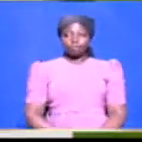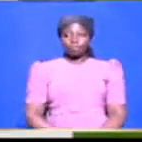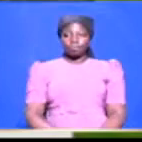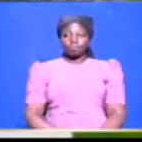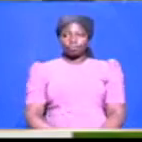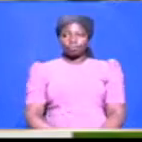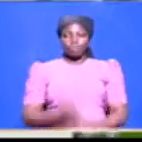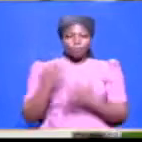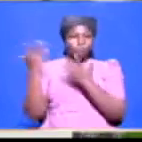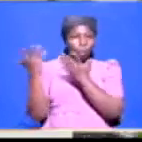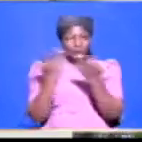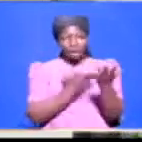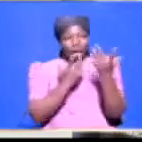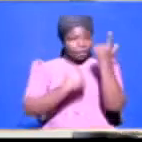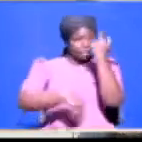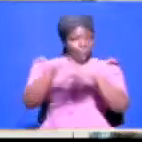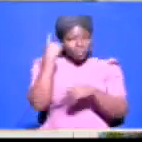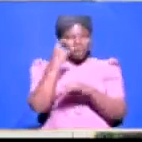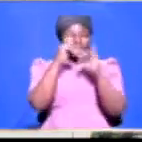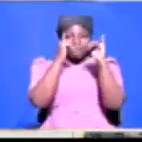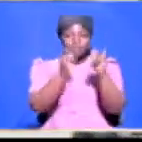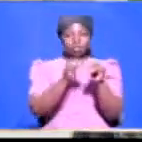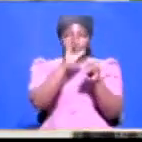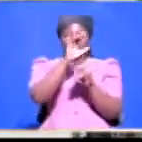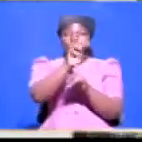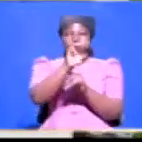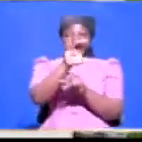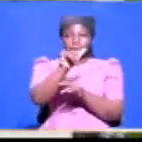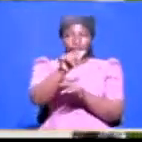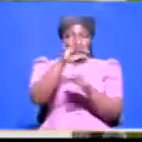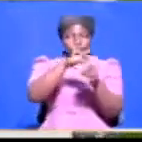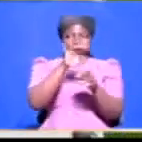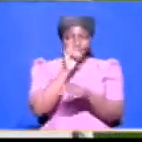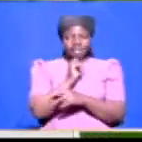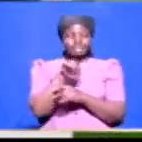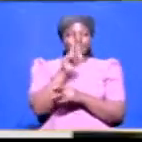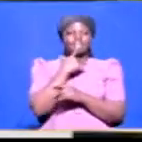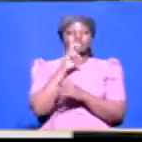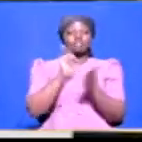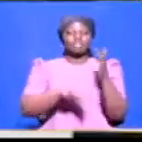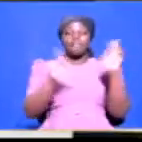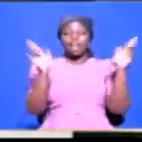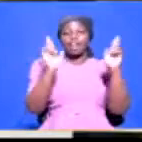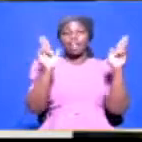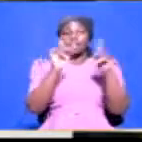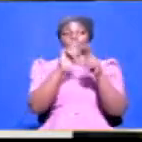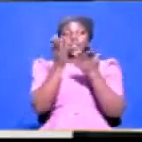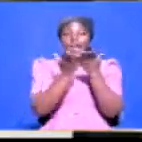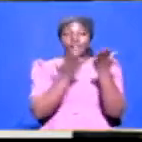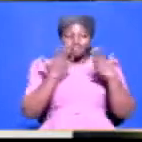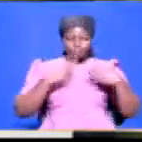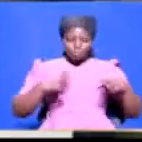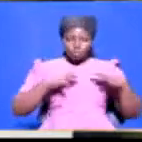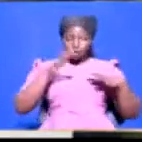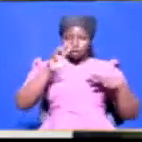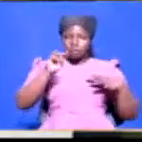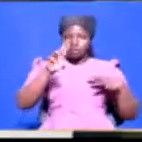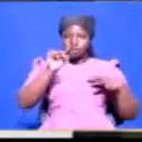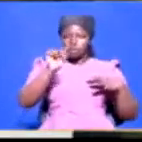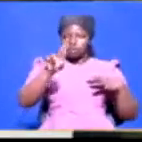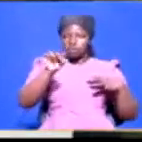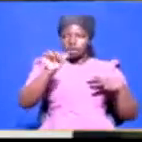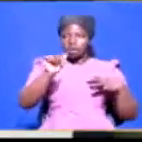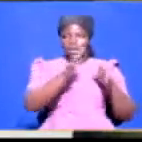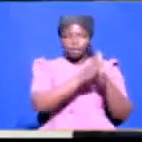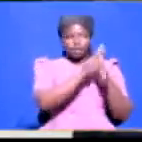welcoming the victory, the new MCA-elect said he was ready to serve the people of Muguga, with the Jubilee Party affiliates terming the